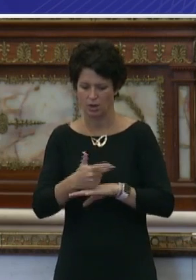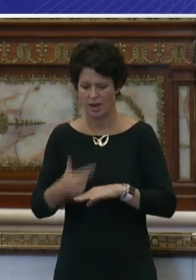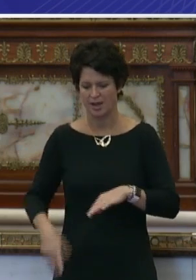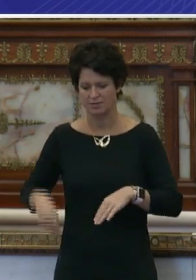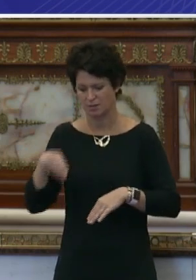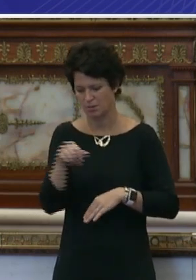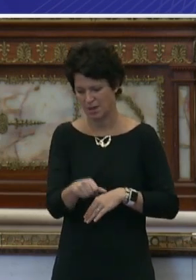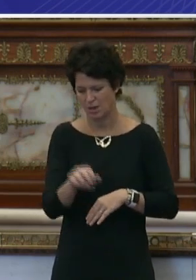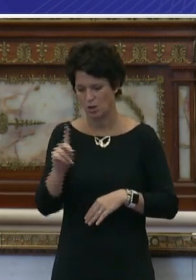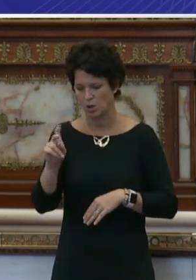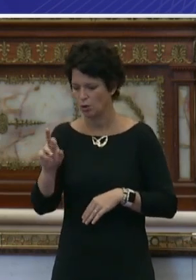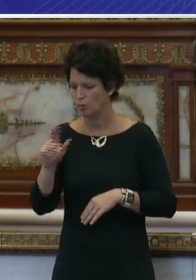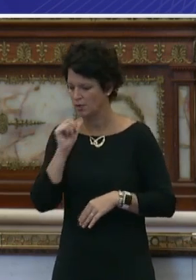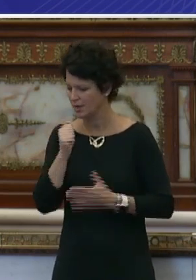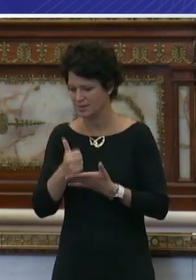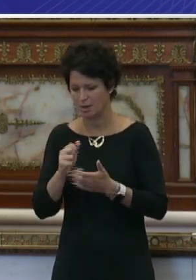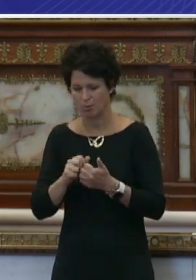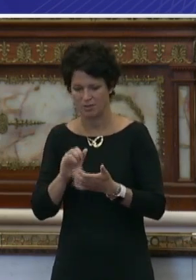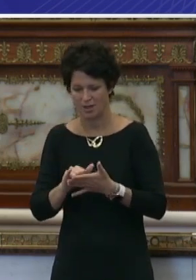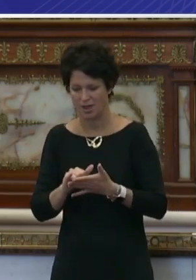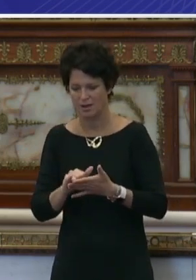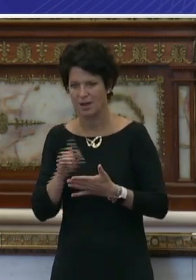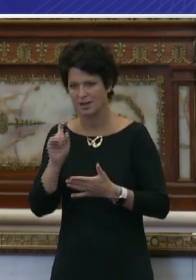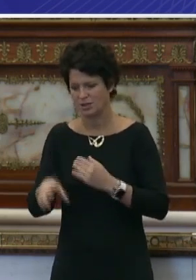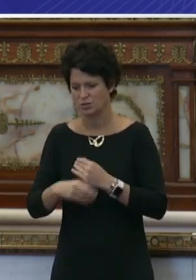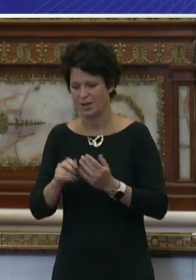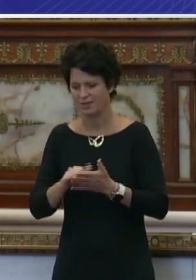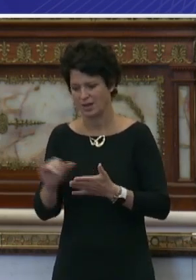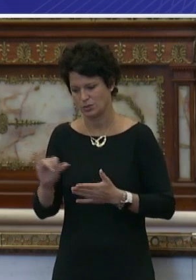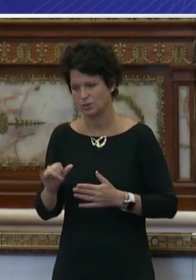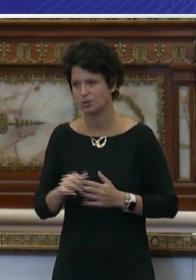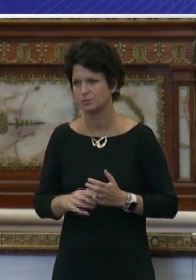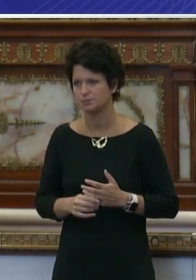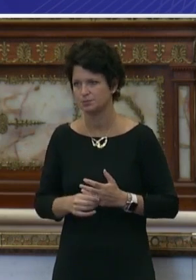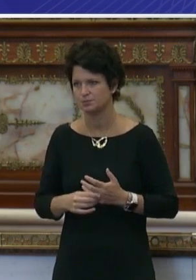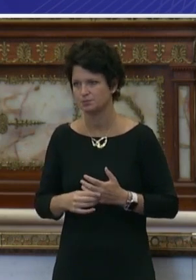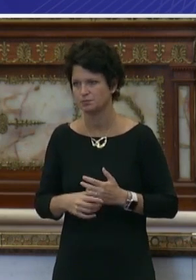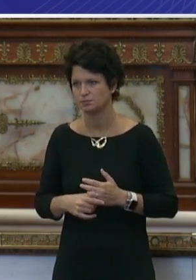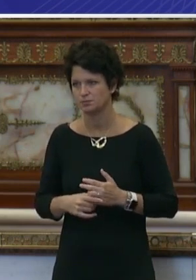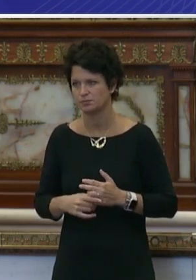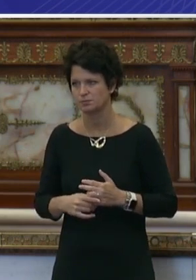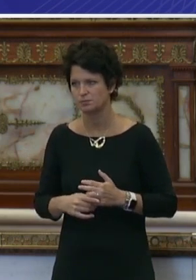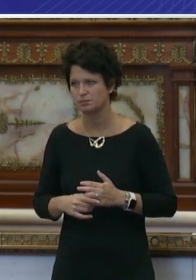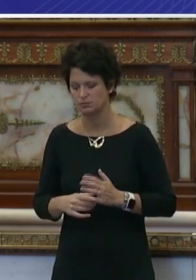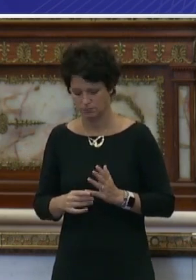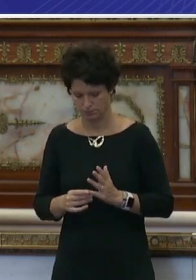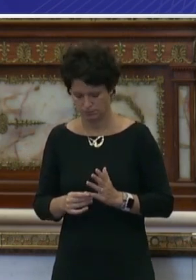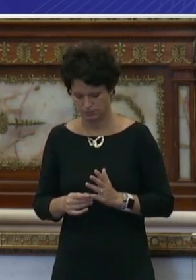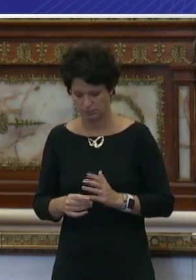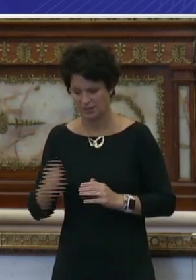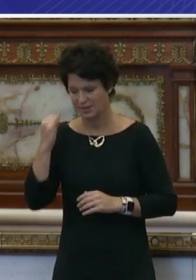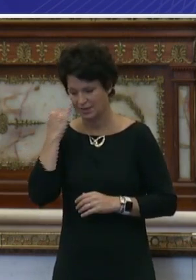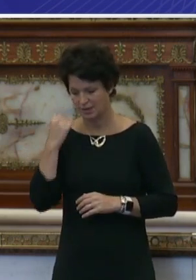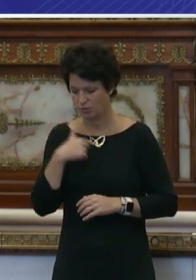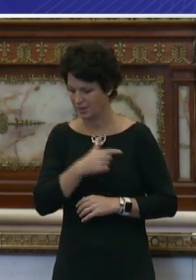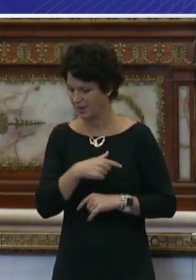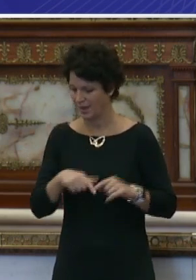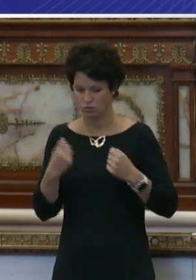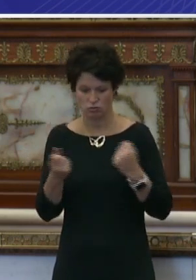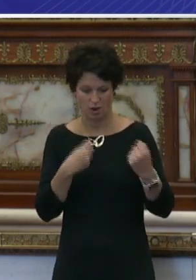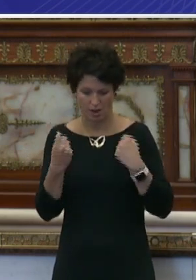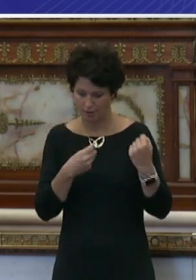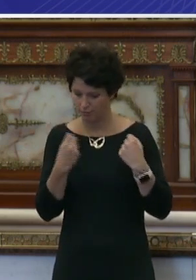pocket, and Uber doesn't help with that. So I just needed to add that also. All right. If we're not able to drive,